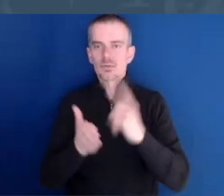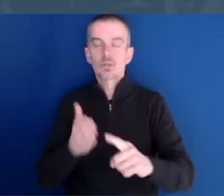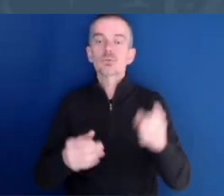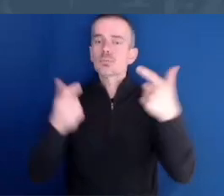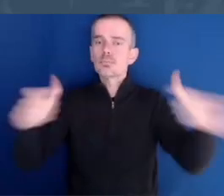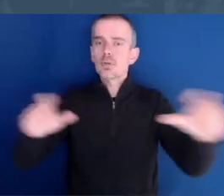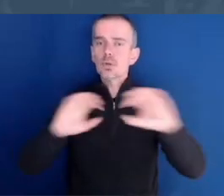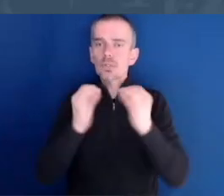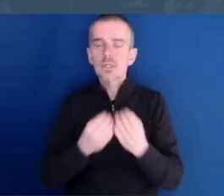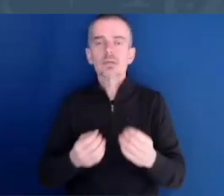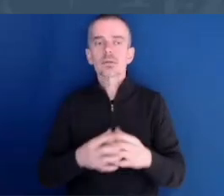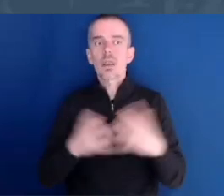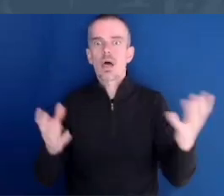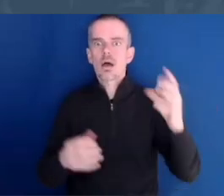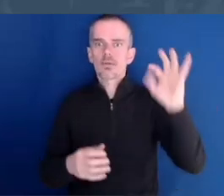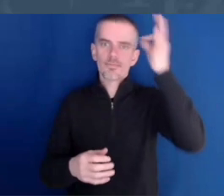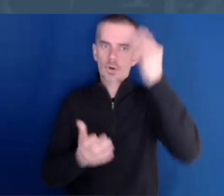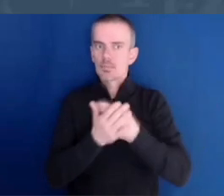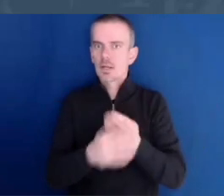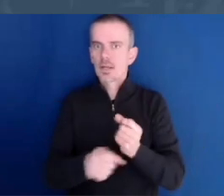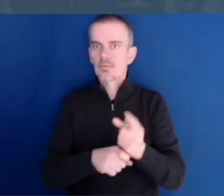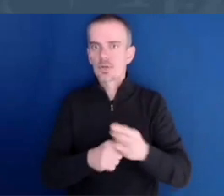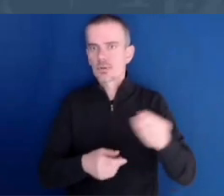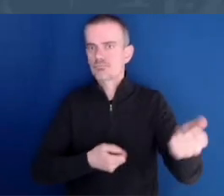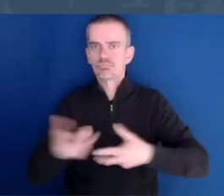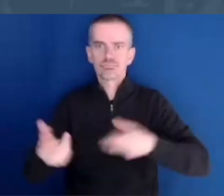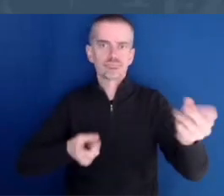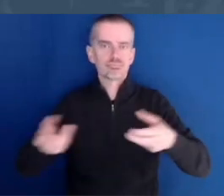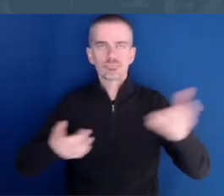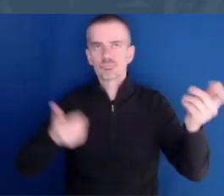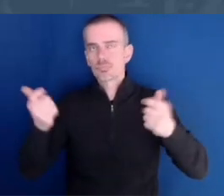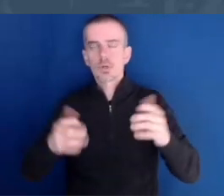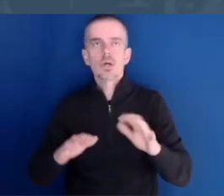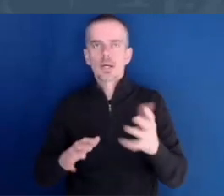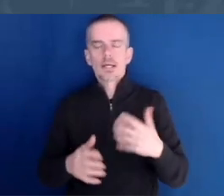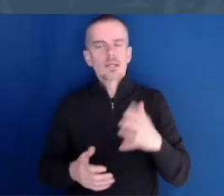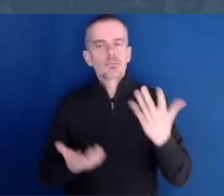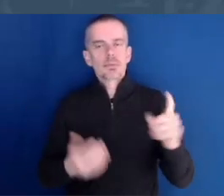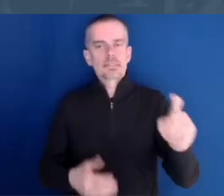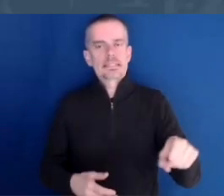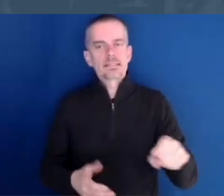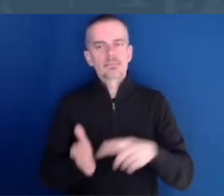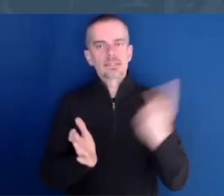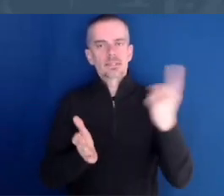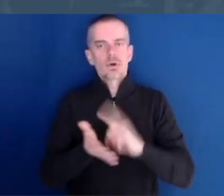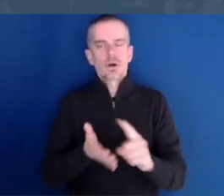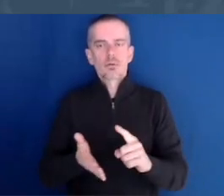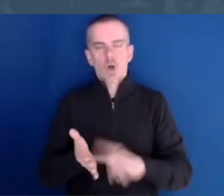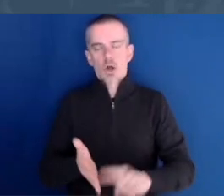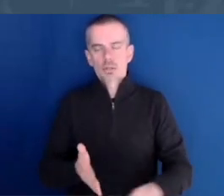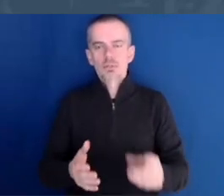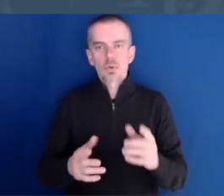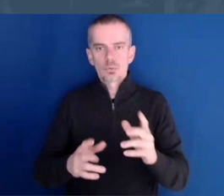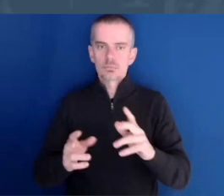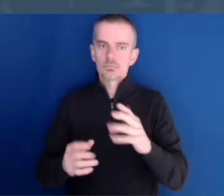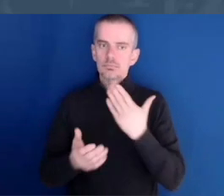organization, you spend a lot of federal money every year, it's very likely you're going to need a single audit. So it's good to be prepared to have that